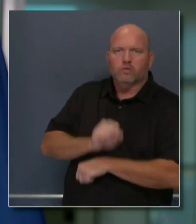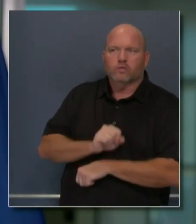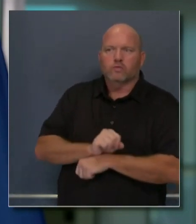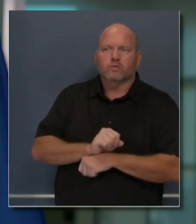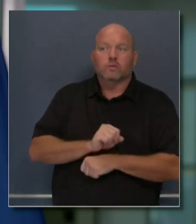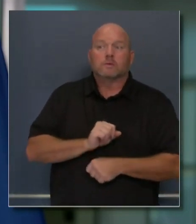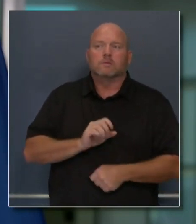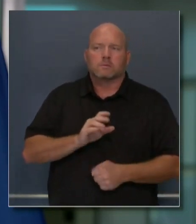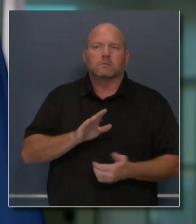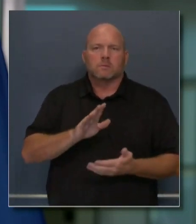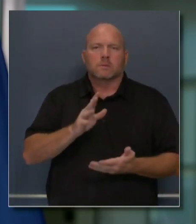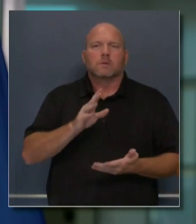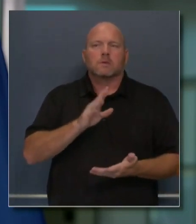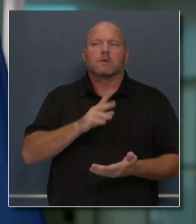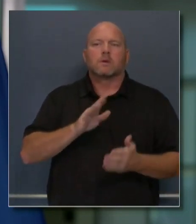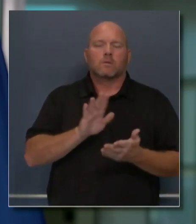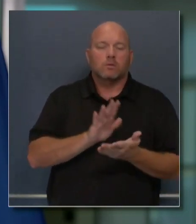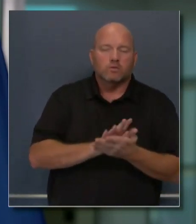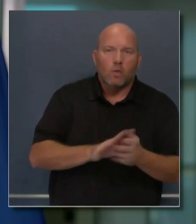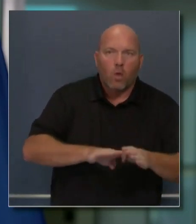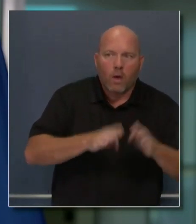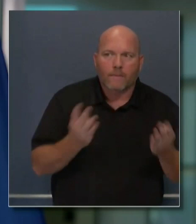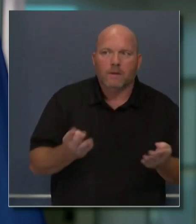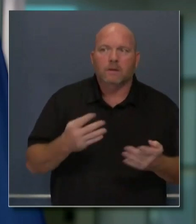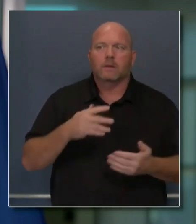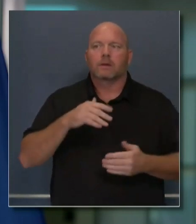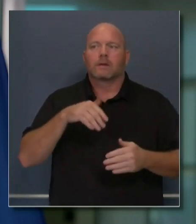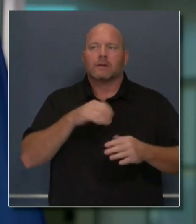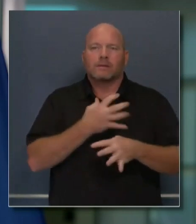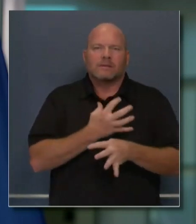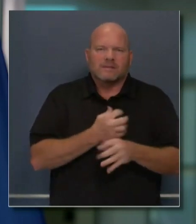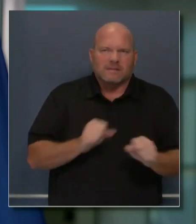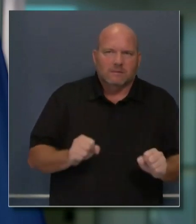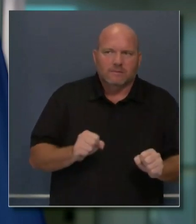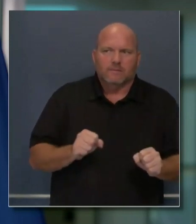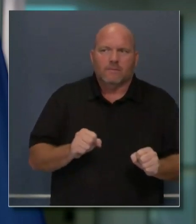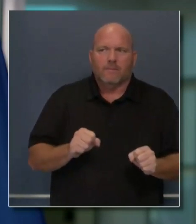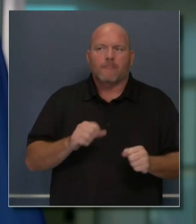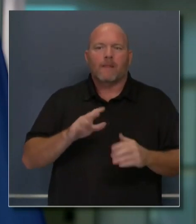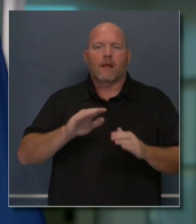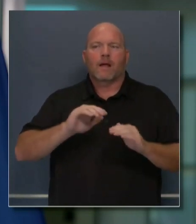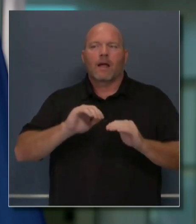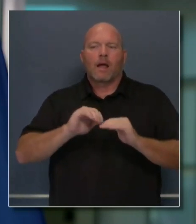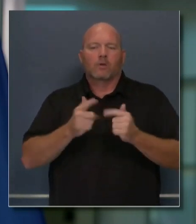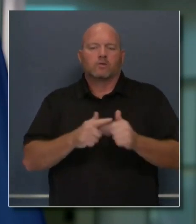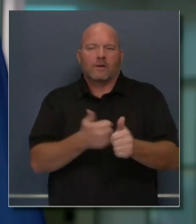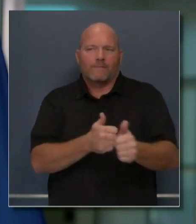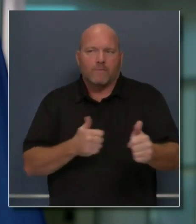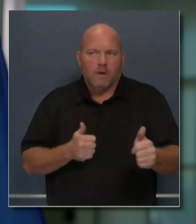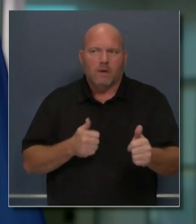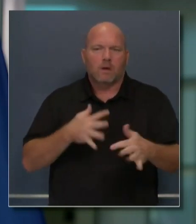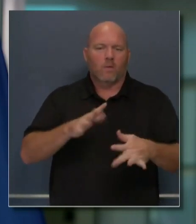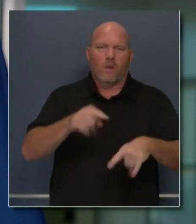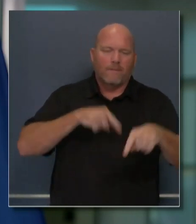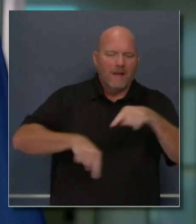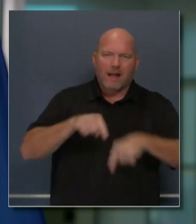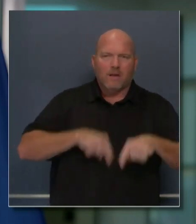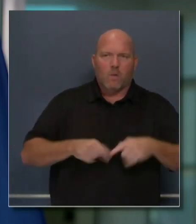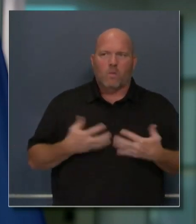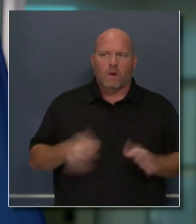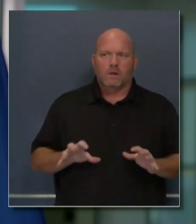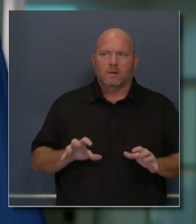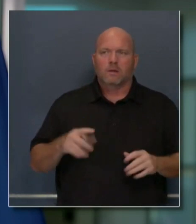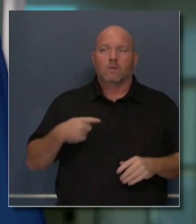see more kids back in school, but safely. And the way to avoid a setback is creating conditions where we're